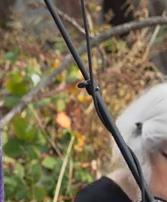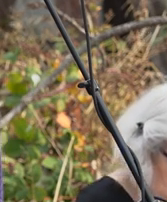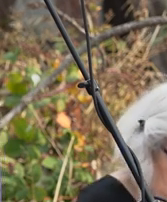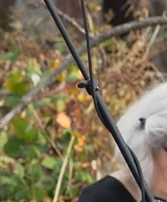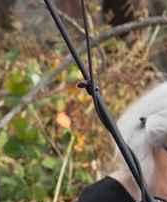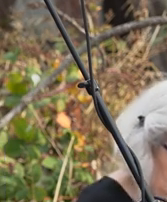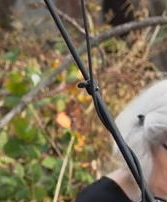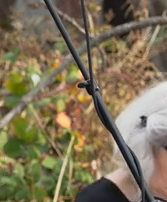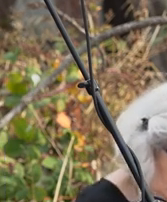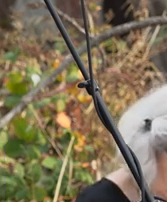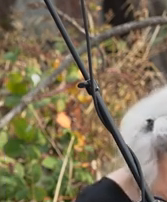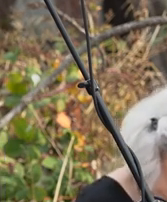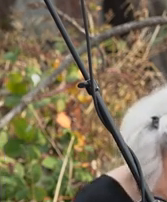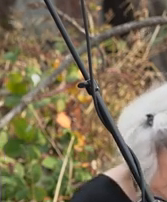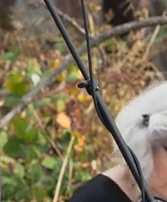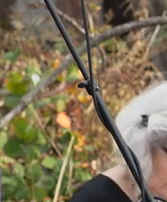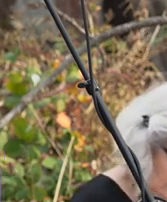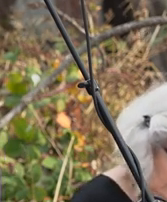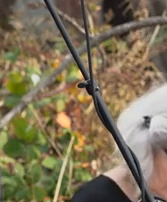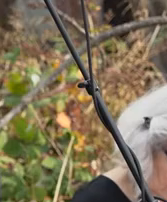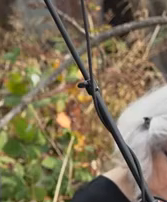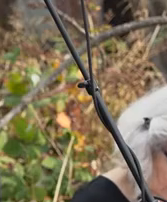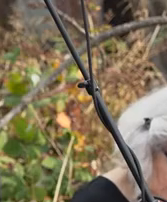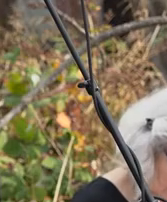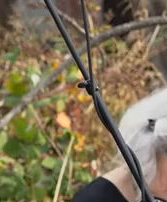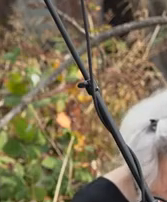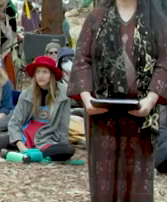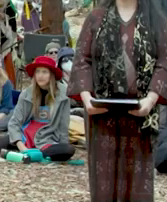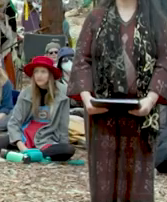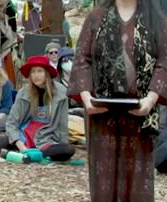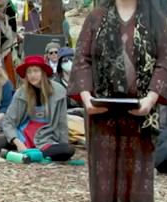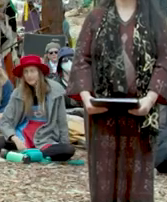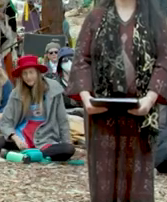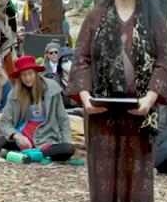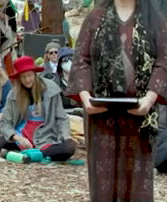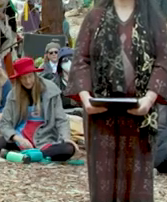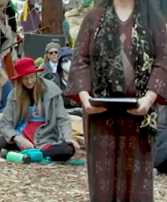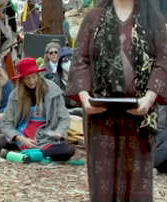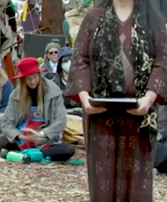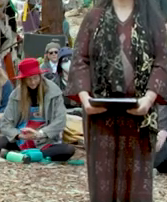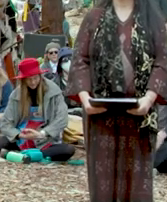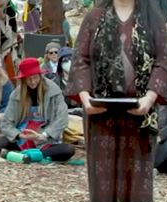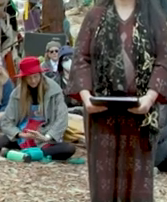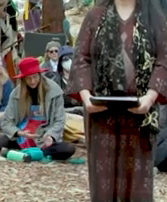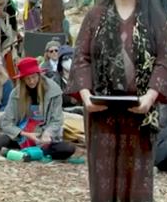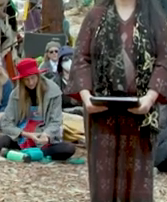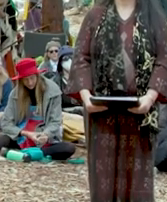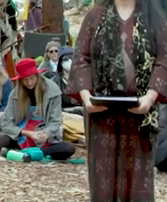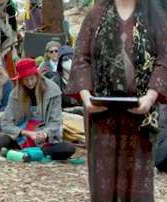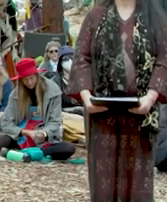That concludes the list of names that we received in time to include